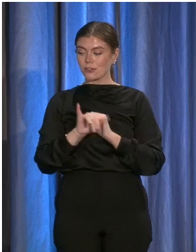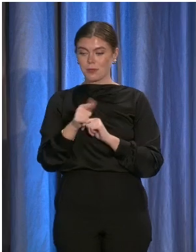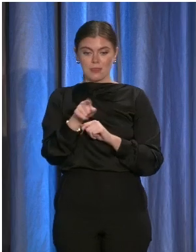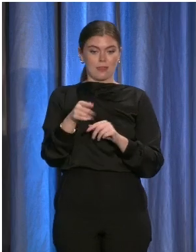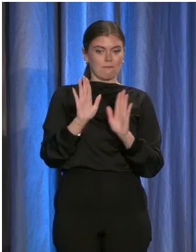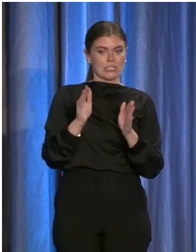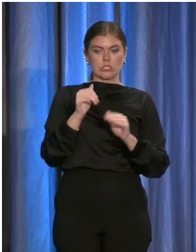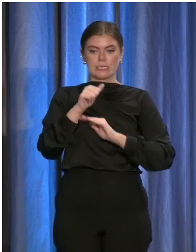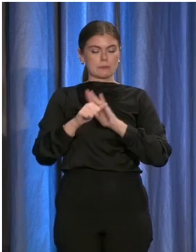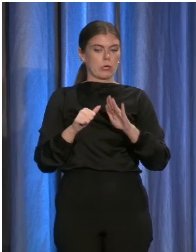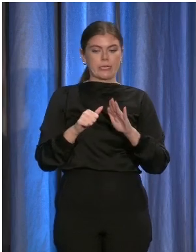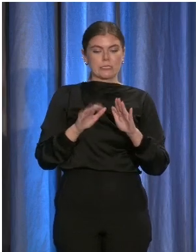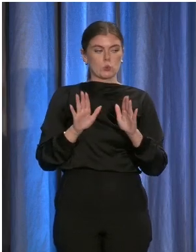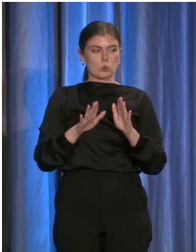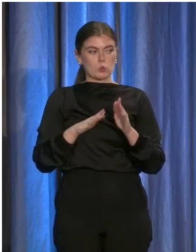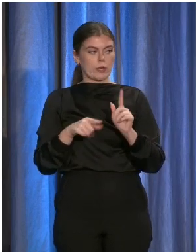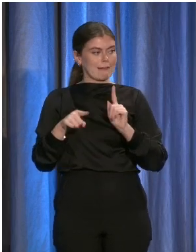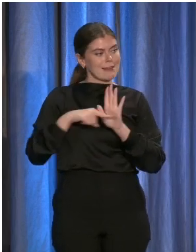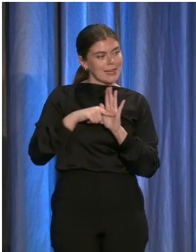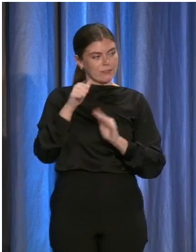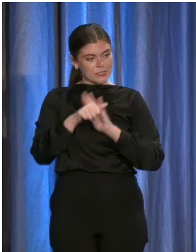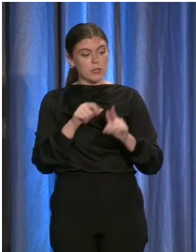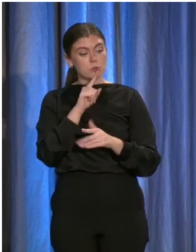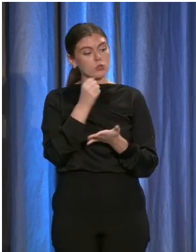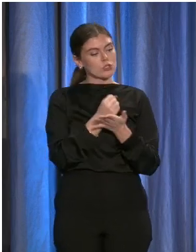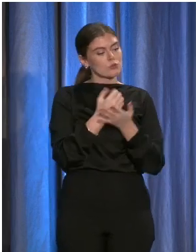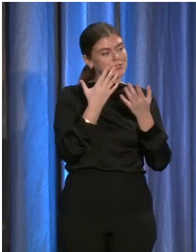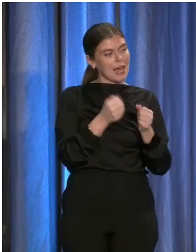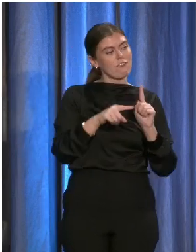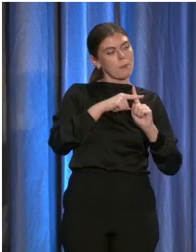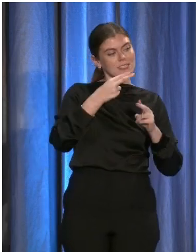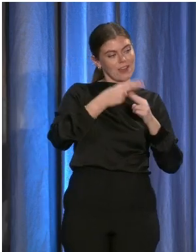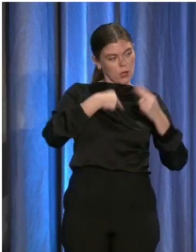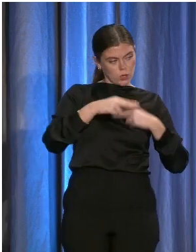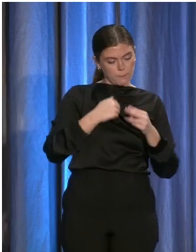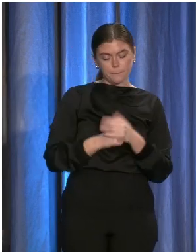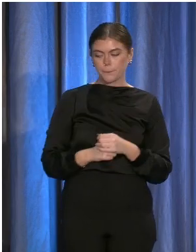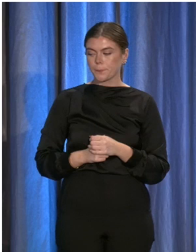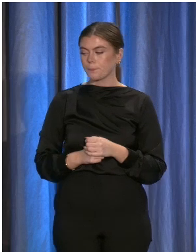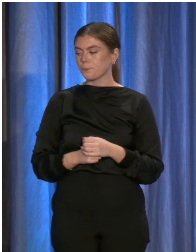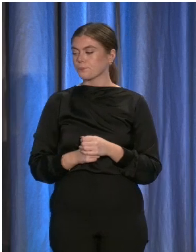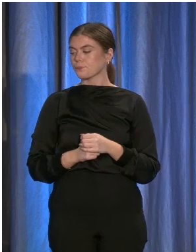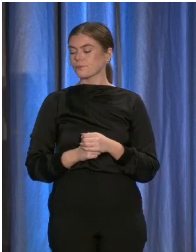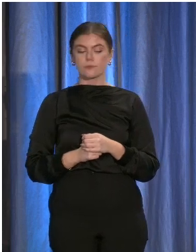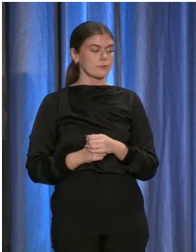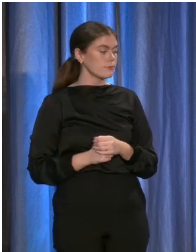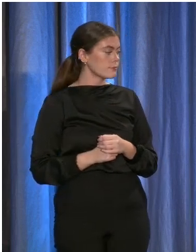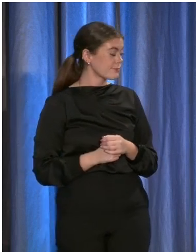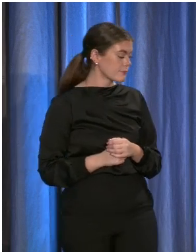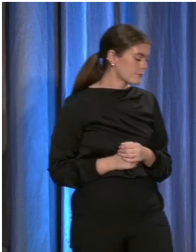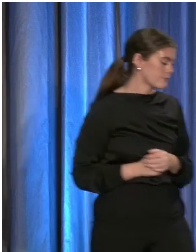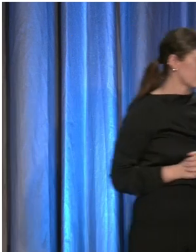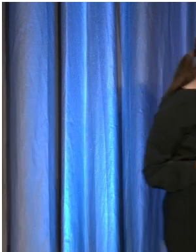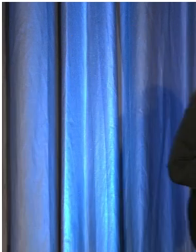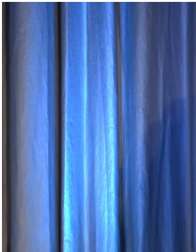experienced difficulties. These positive outcomes were coming about even where there might have been dilemmas to manage.